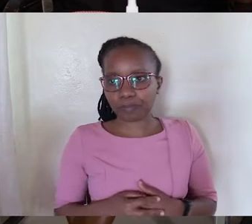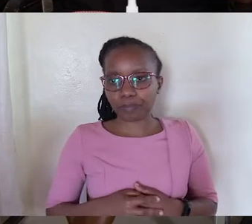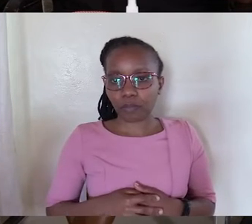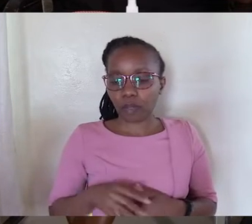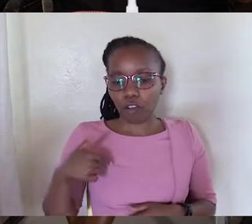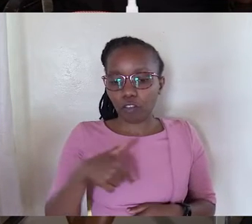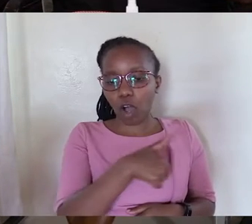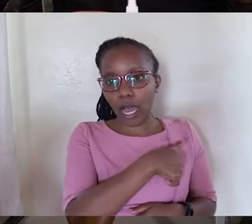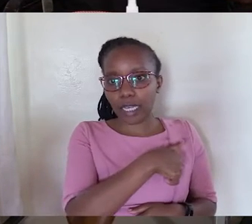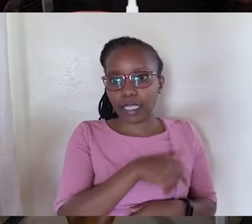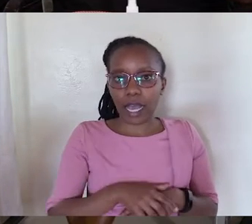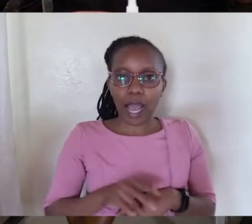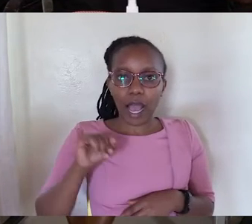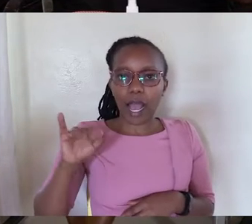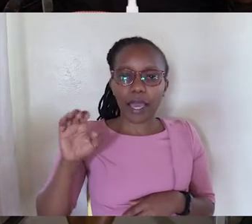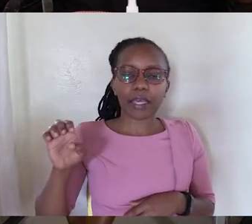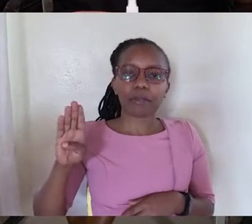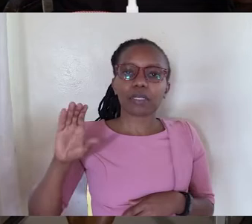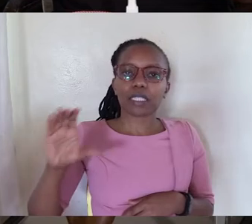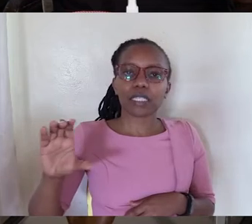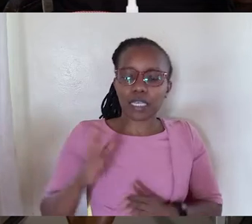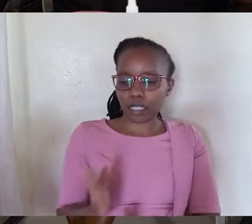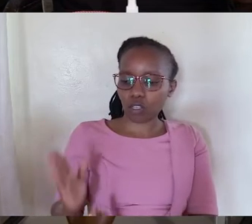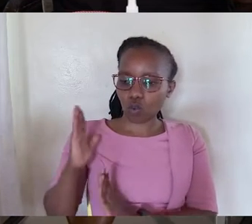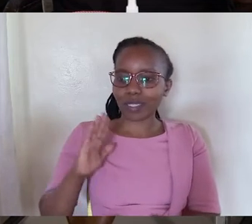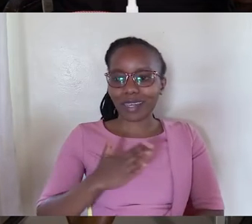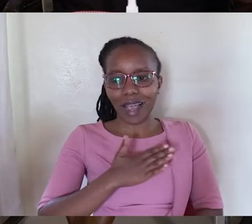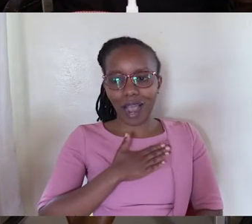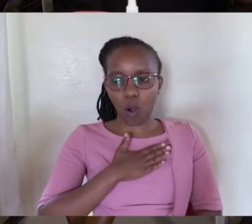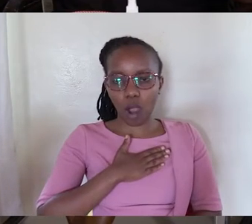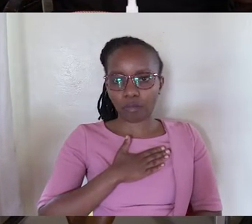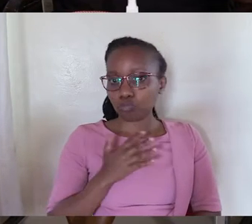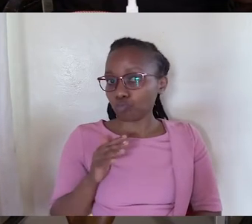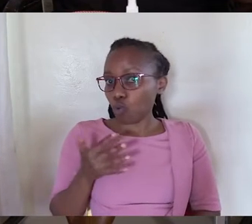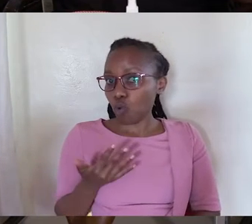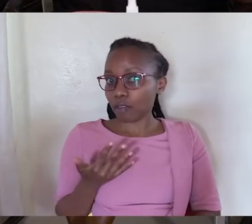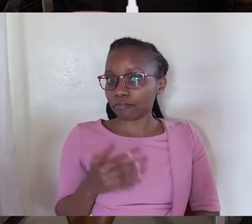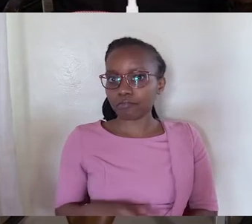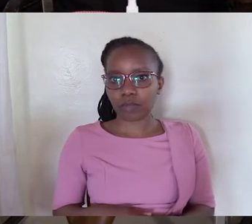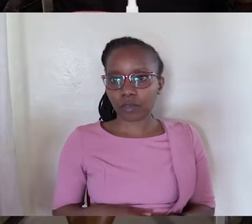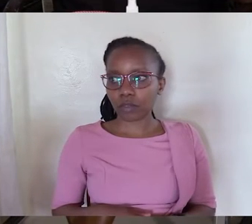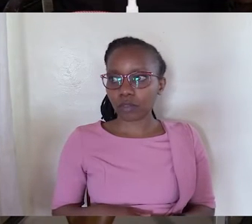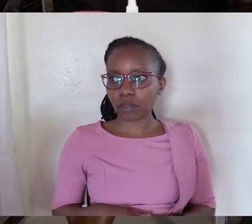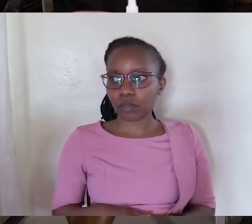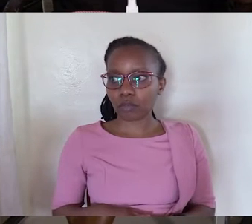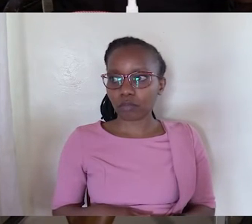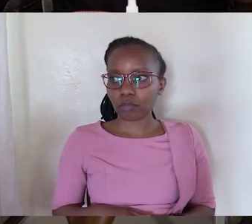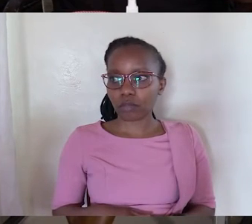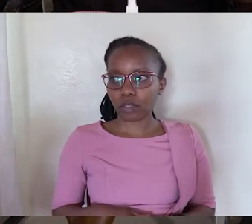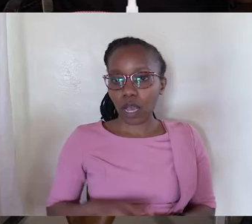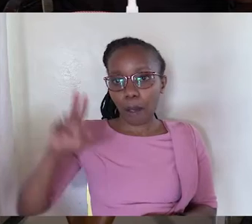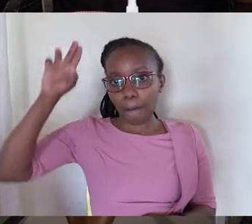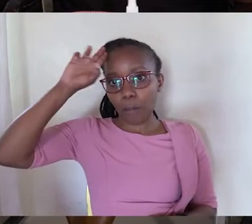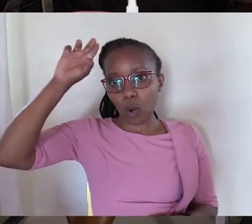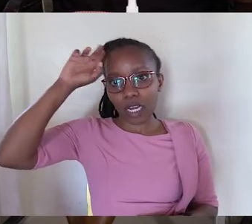For us, IEBC, our security is within the 400 perimeter at the polling